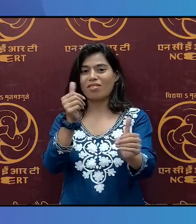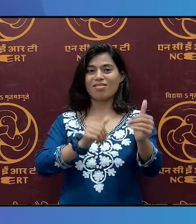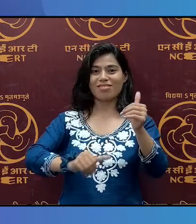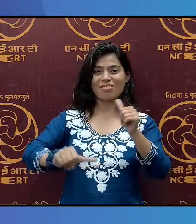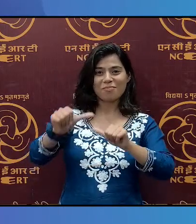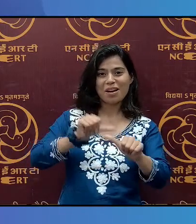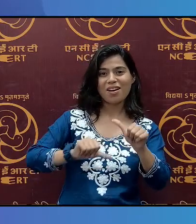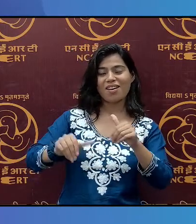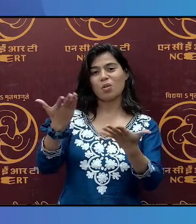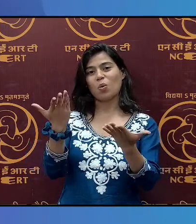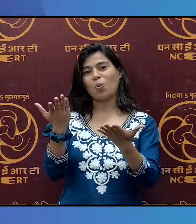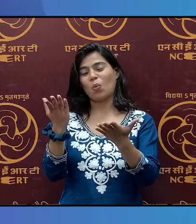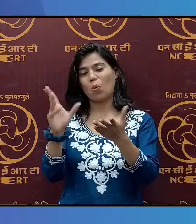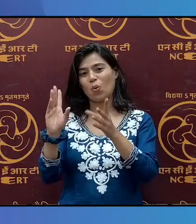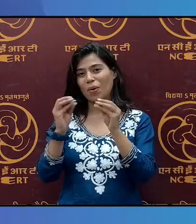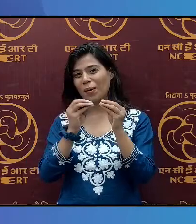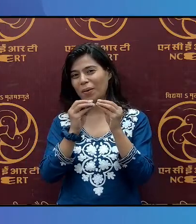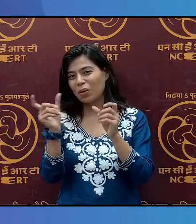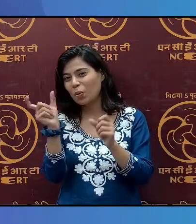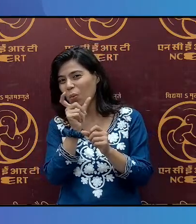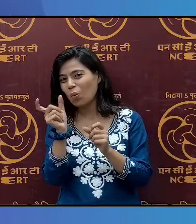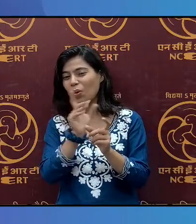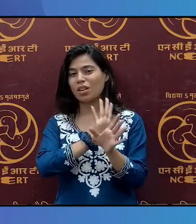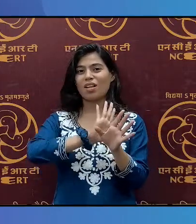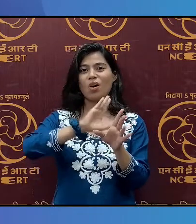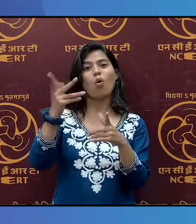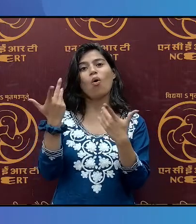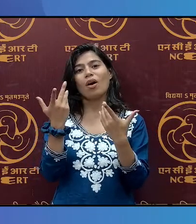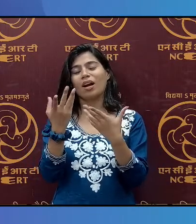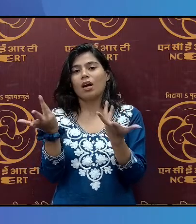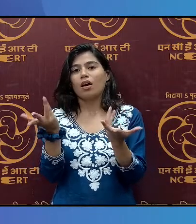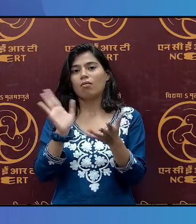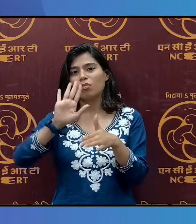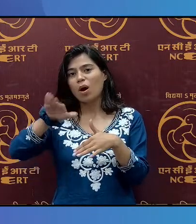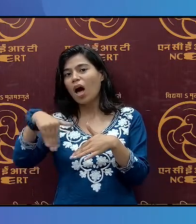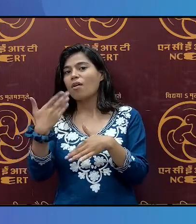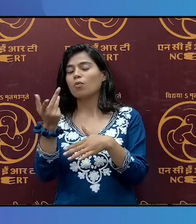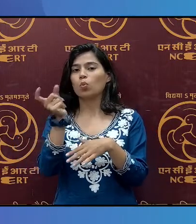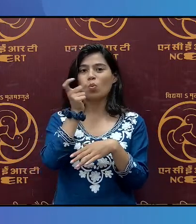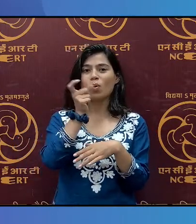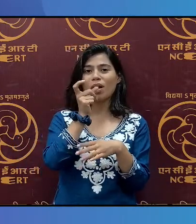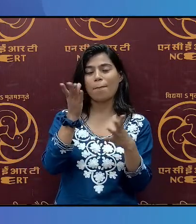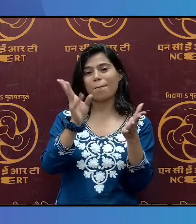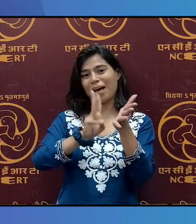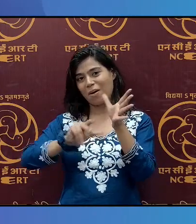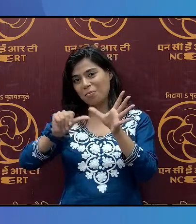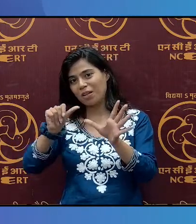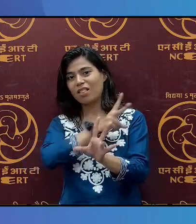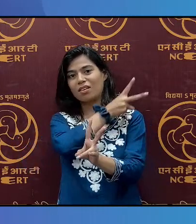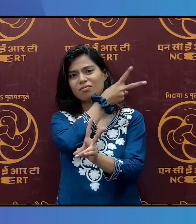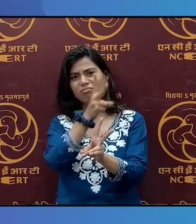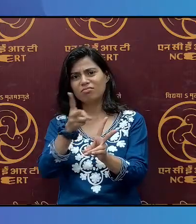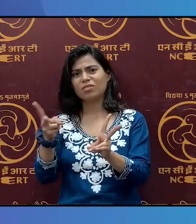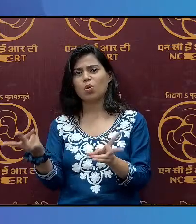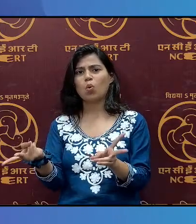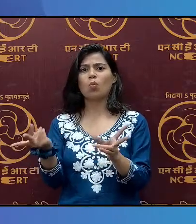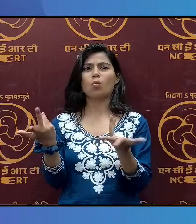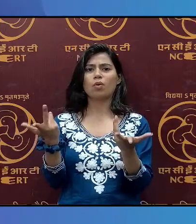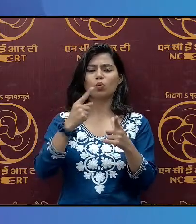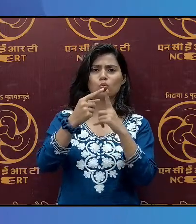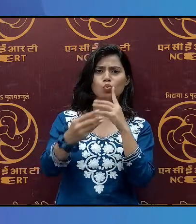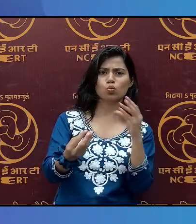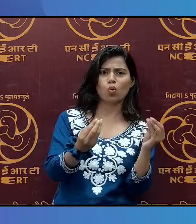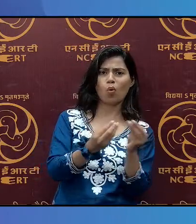particular undergraduation or post-graduation course, what it leads to. Do I looking for a vocational job after